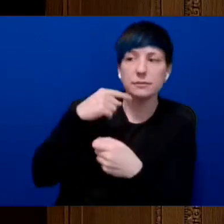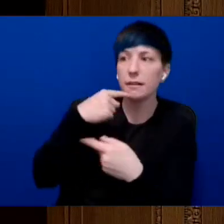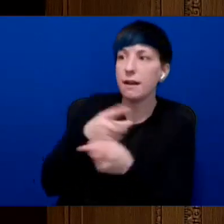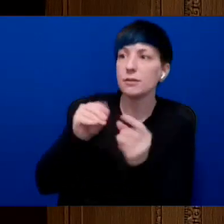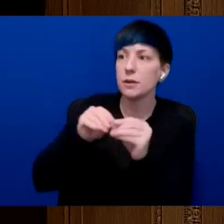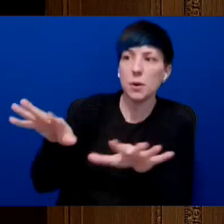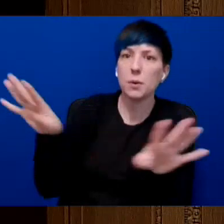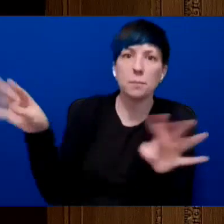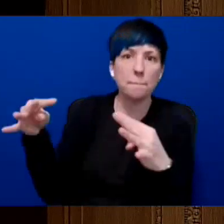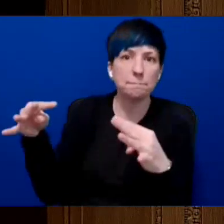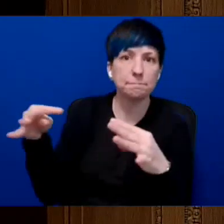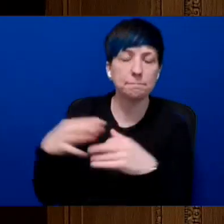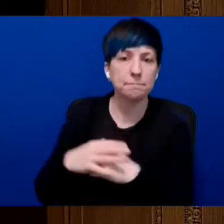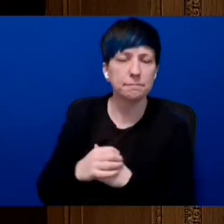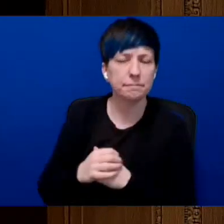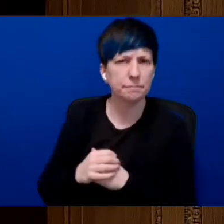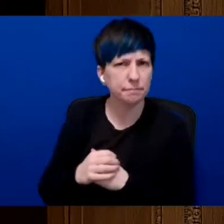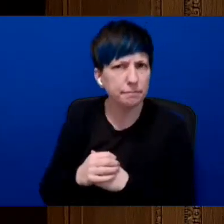largest